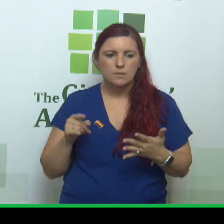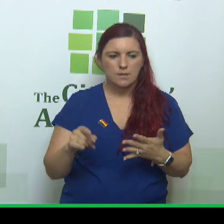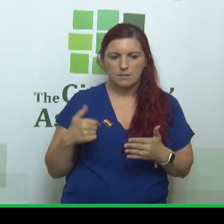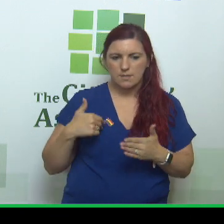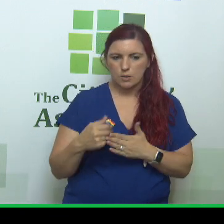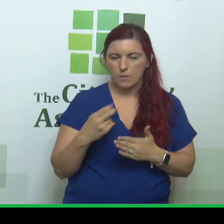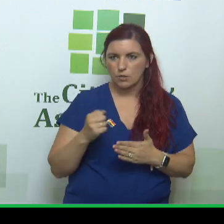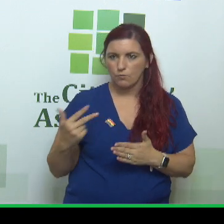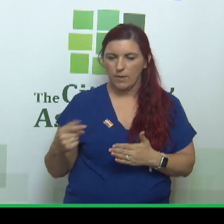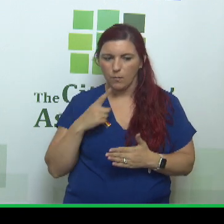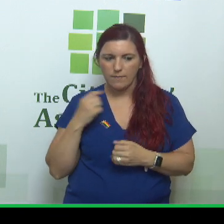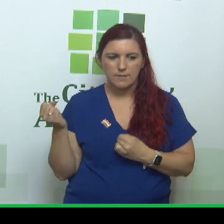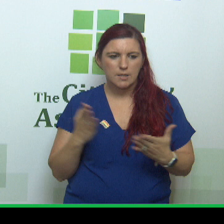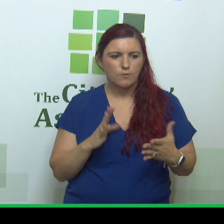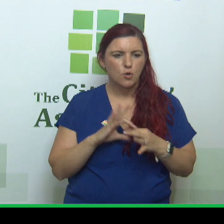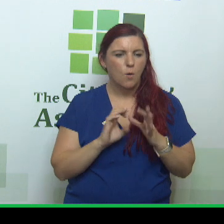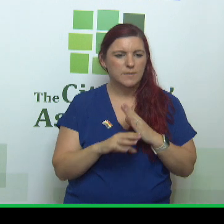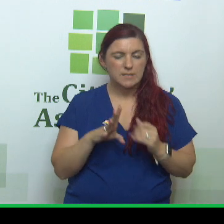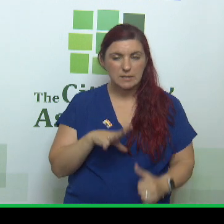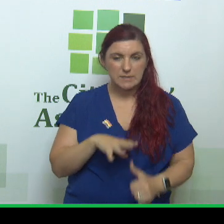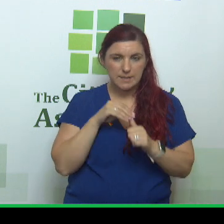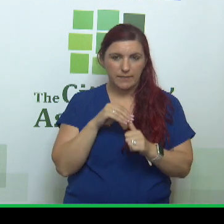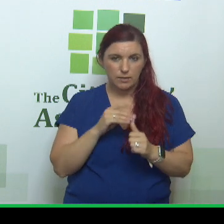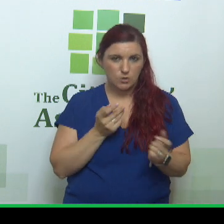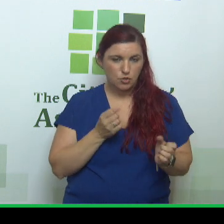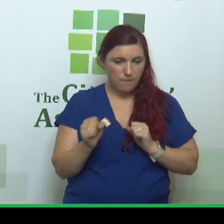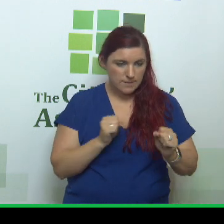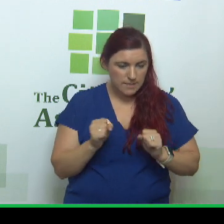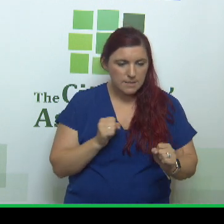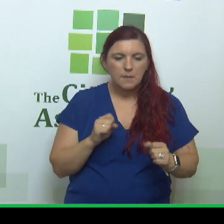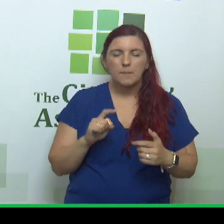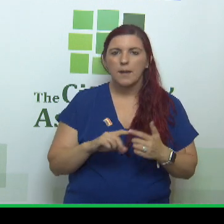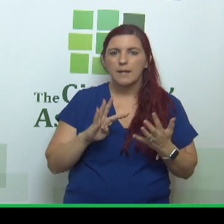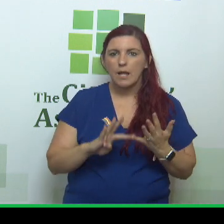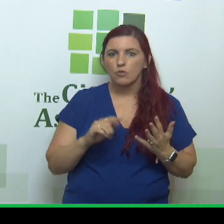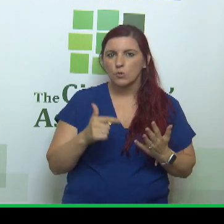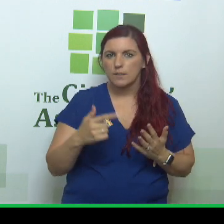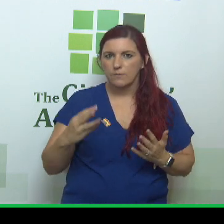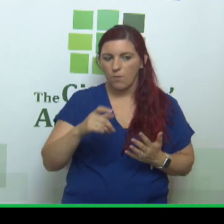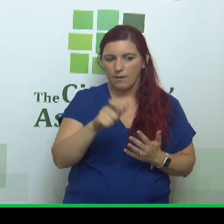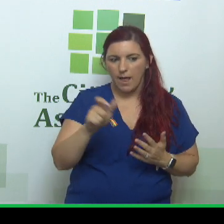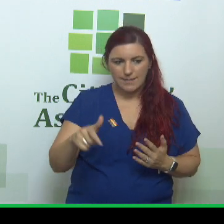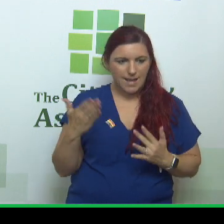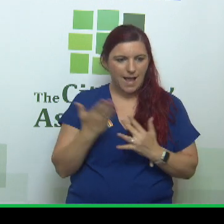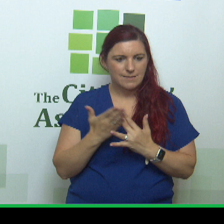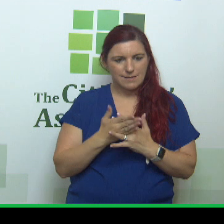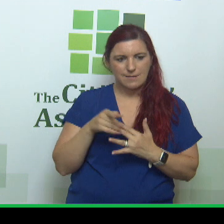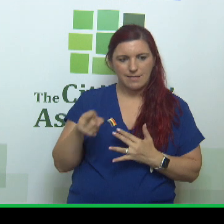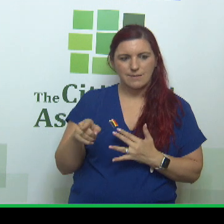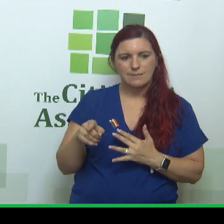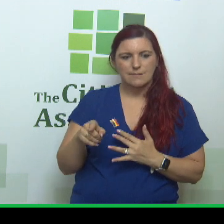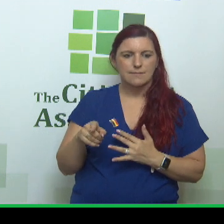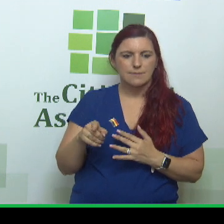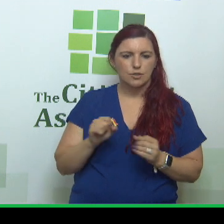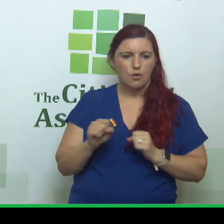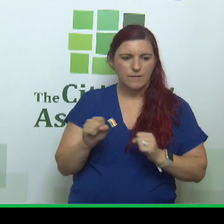2003, delivered homeless-specific treatment services. In 2022, 934 clients accessed specifically our